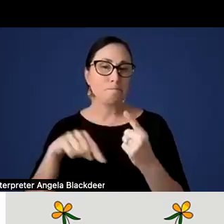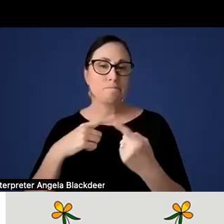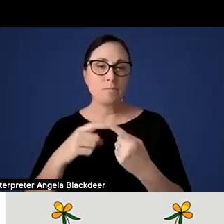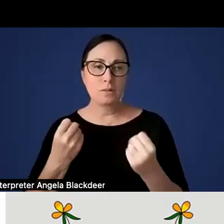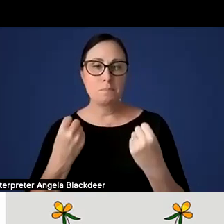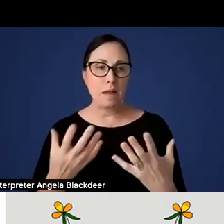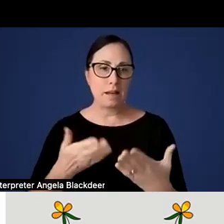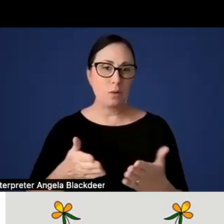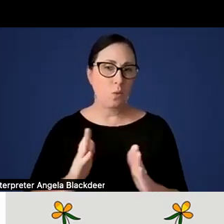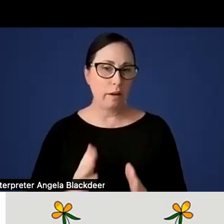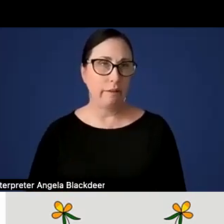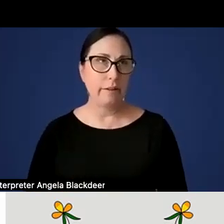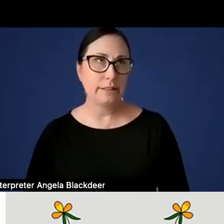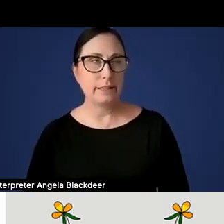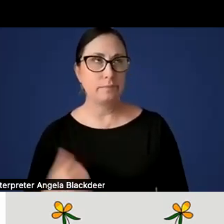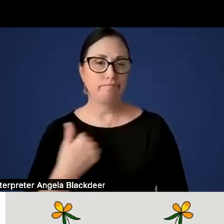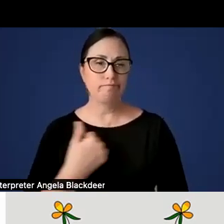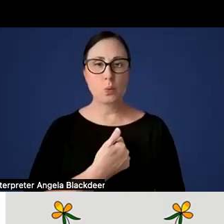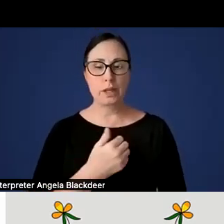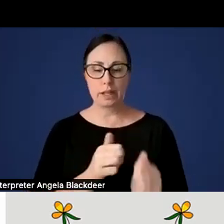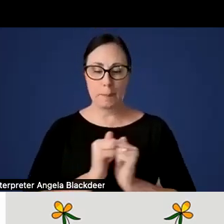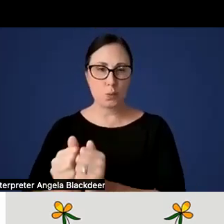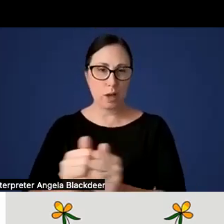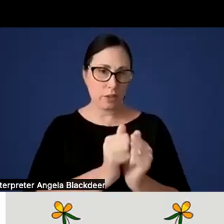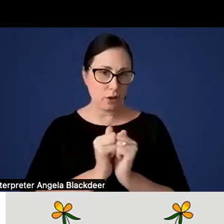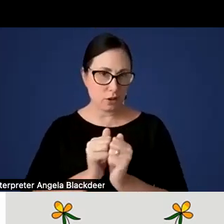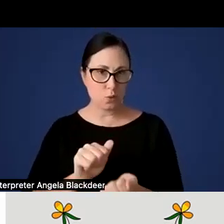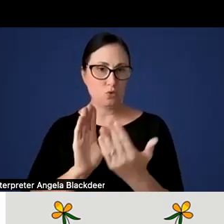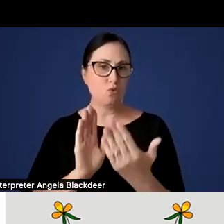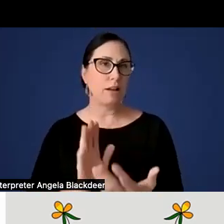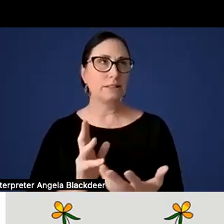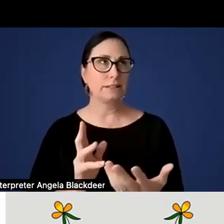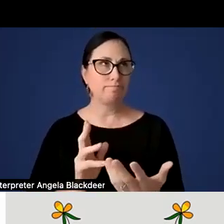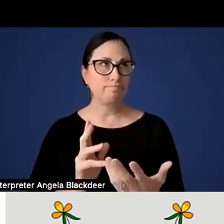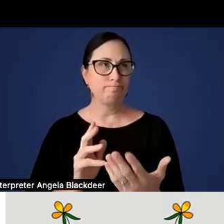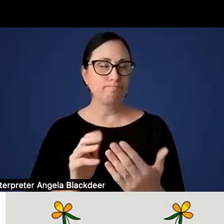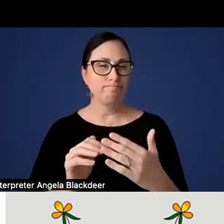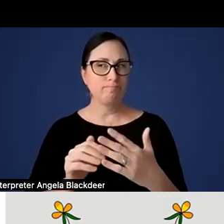can come together to address the basic needs. I think